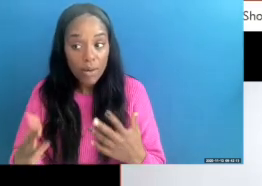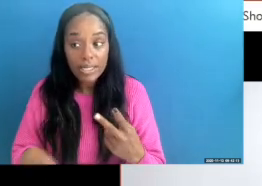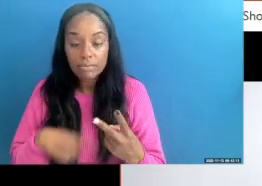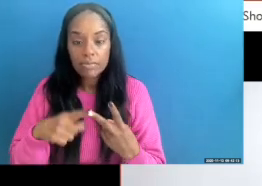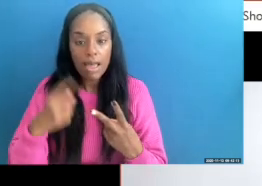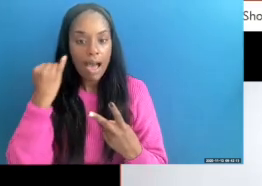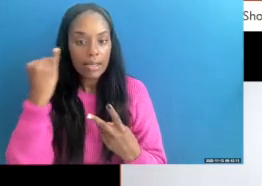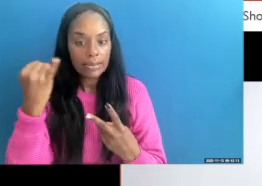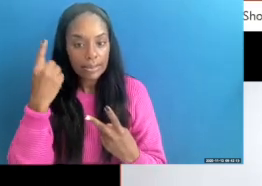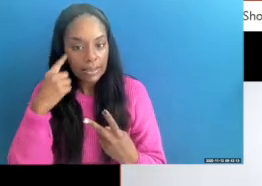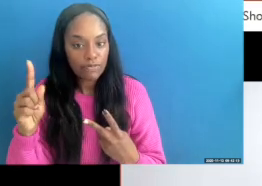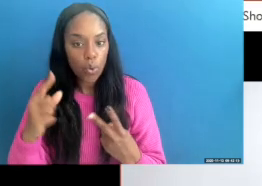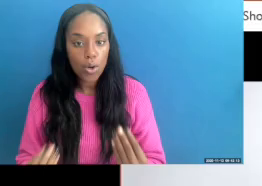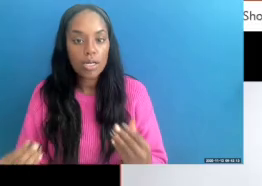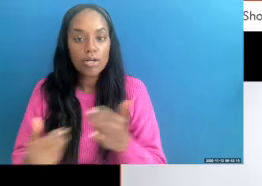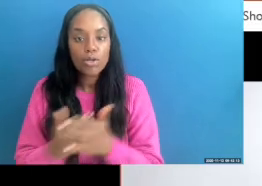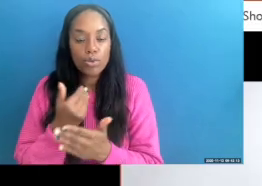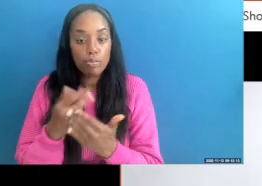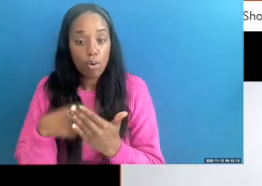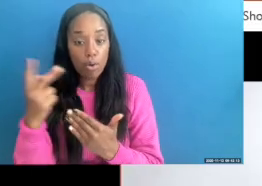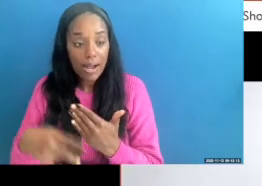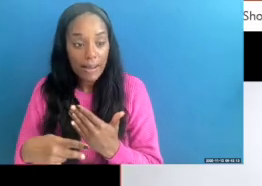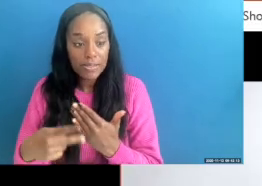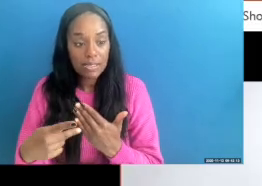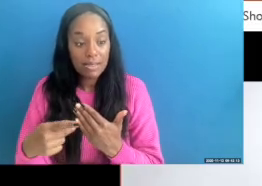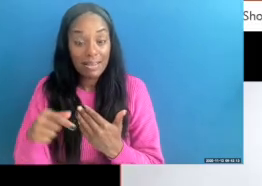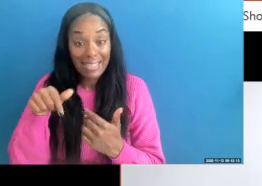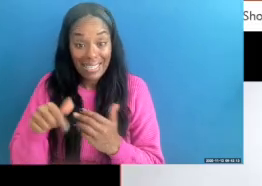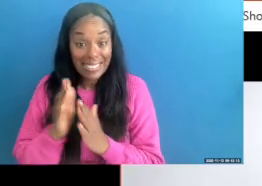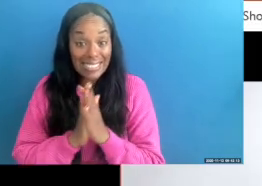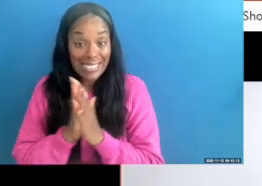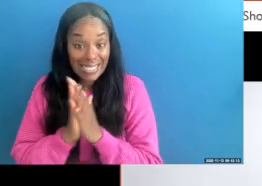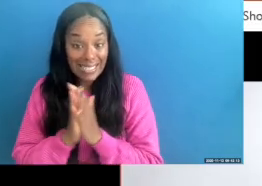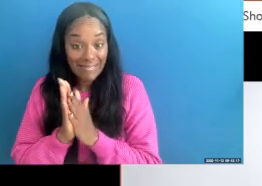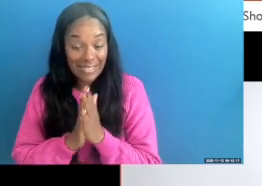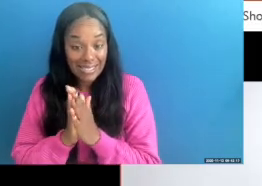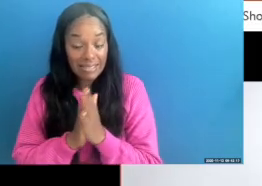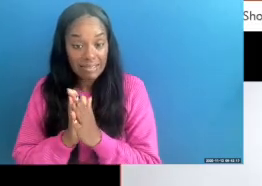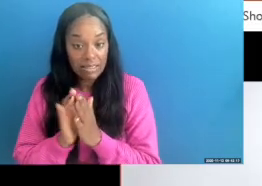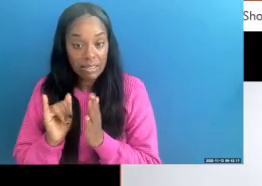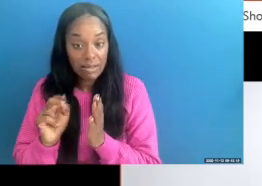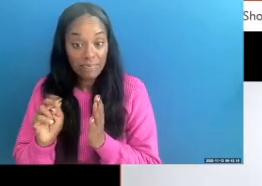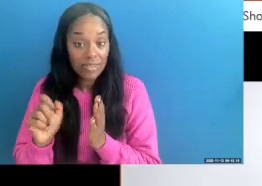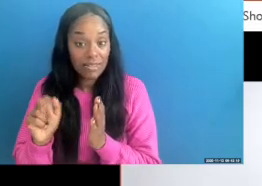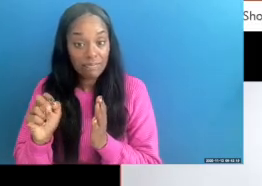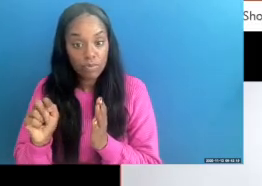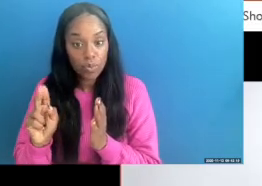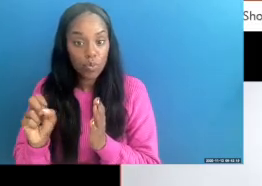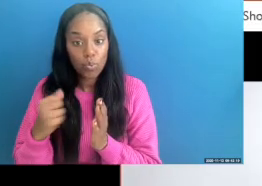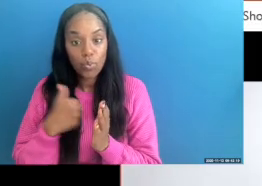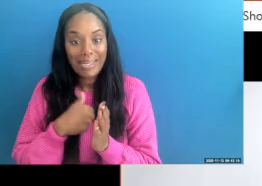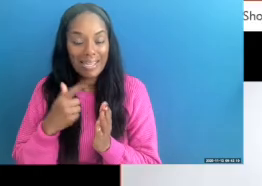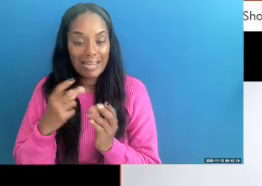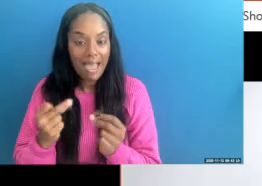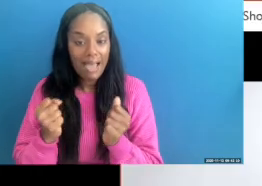have for new programs? But it's through these incentives that we can act the quickest to try